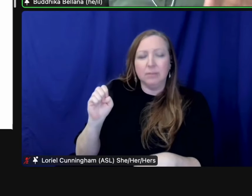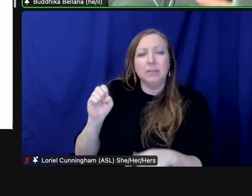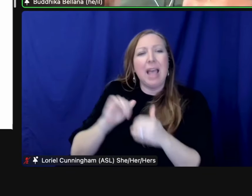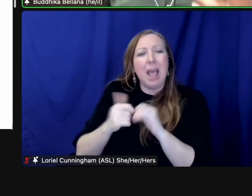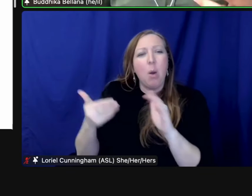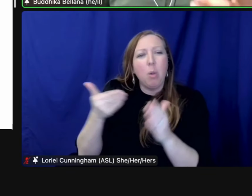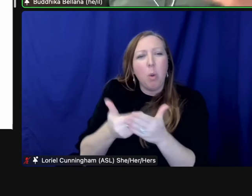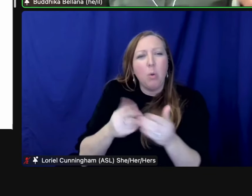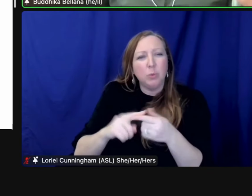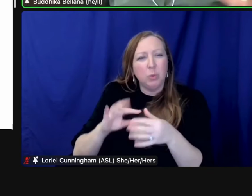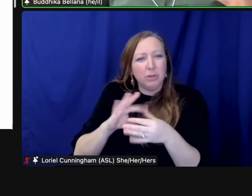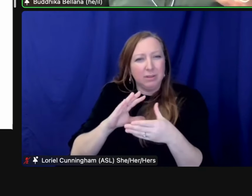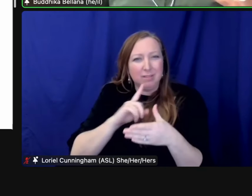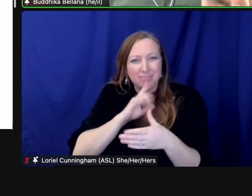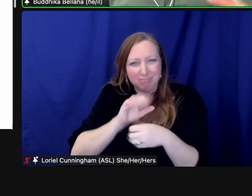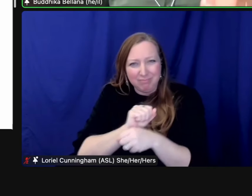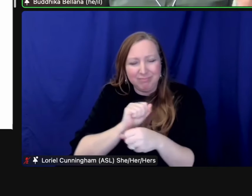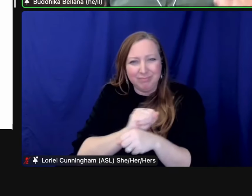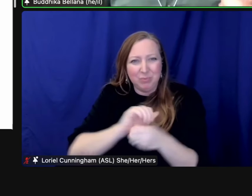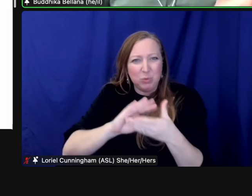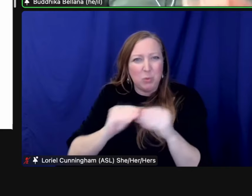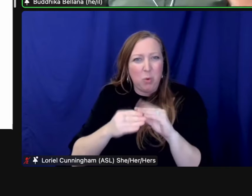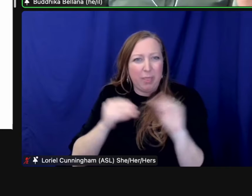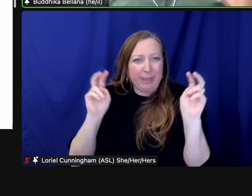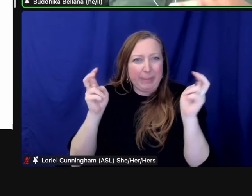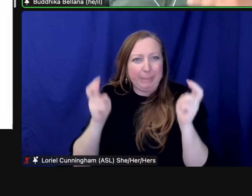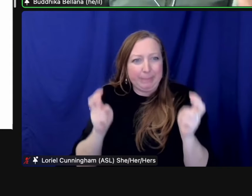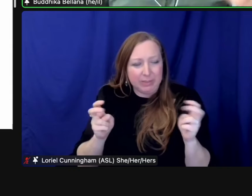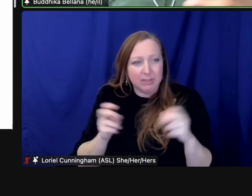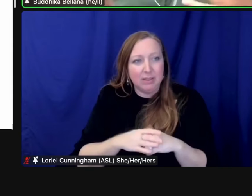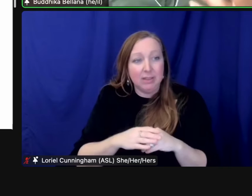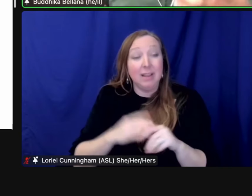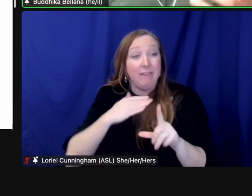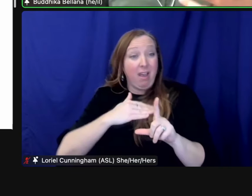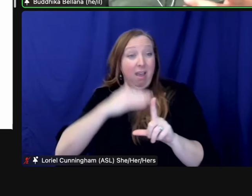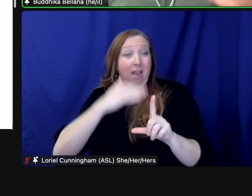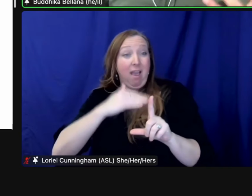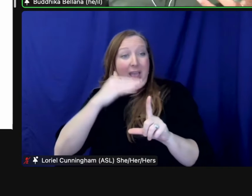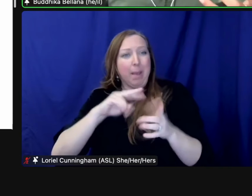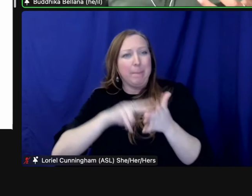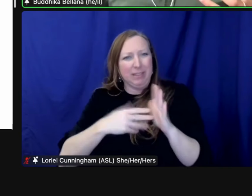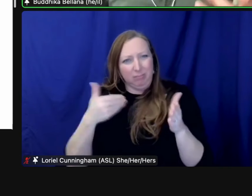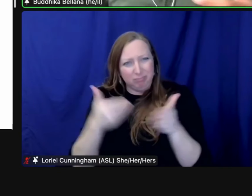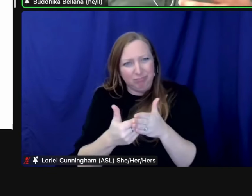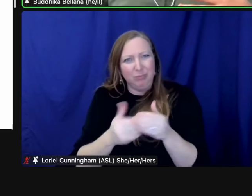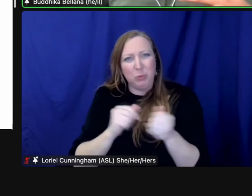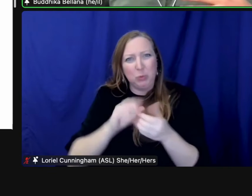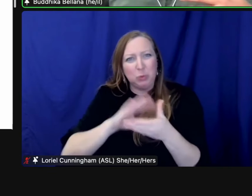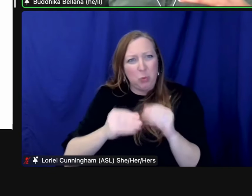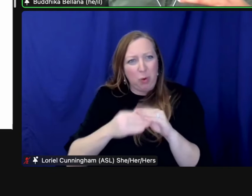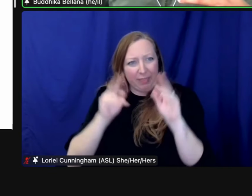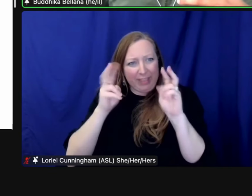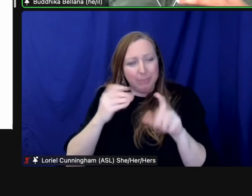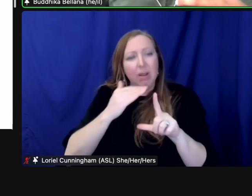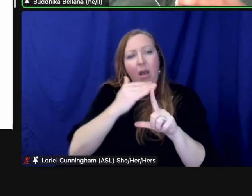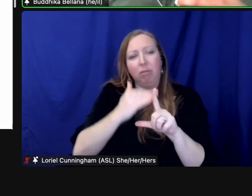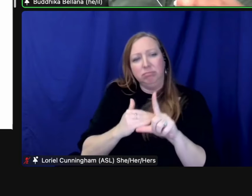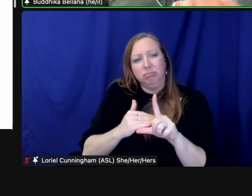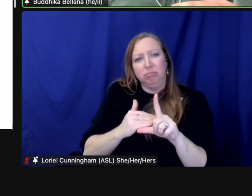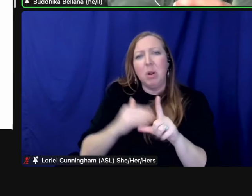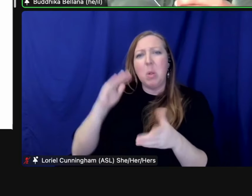proximity to the story themes, and lower values means that the free associates are actually not so similar to the core story